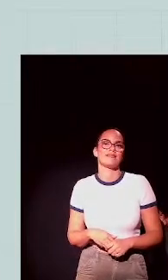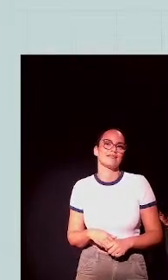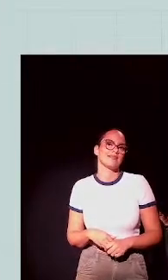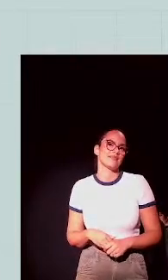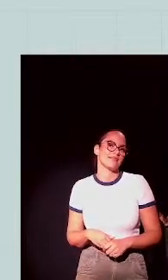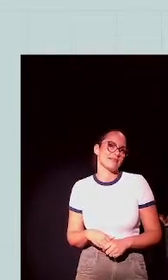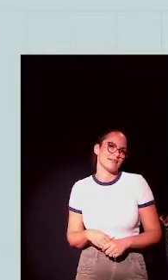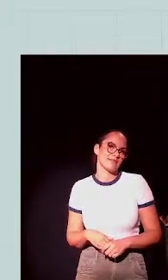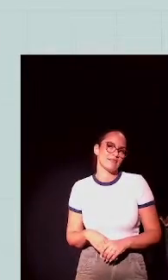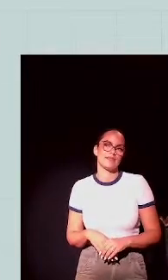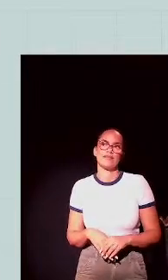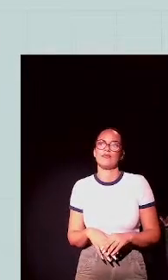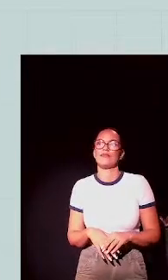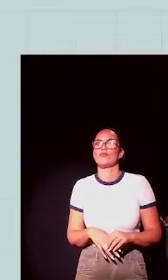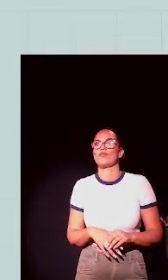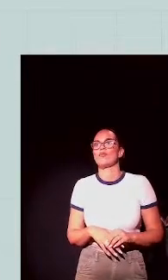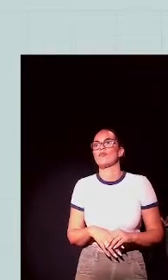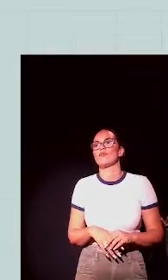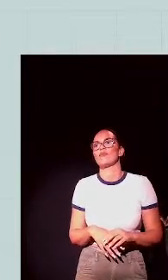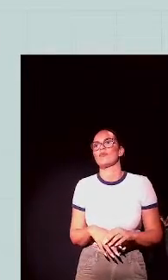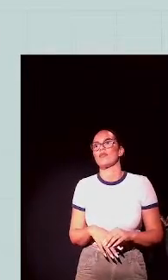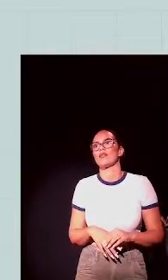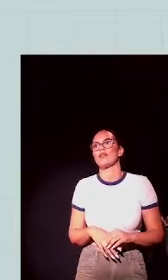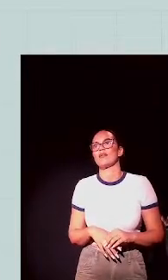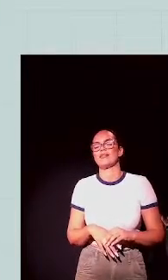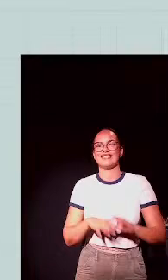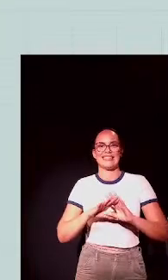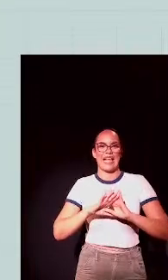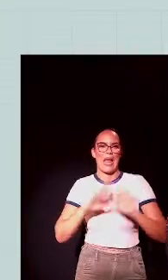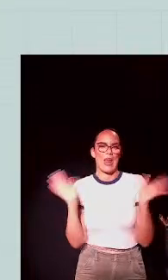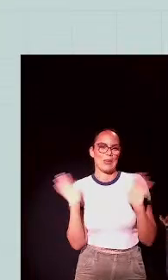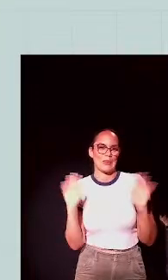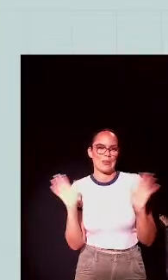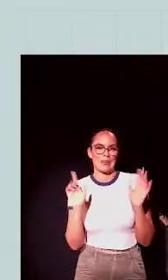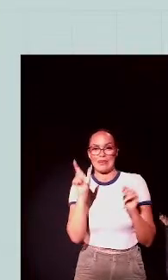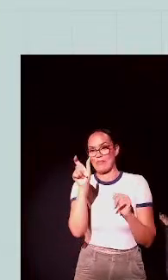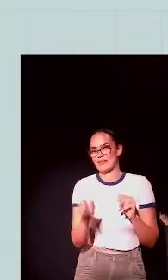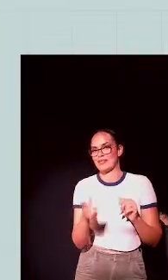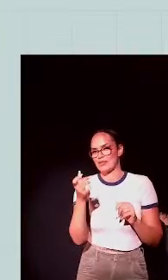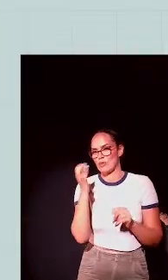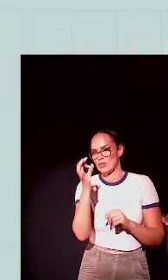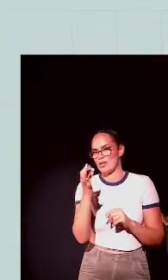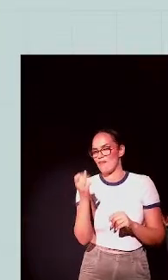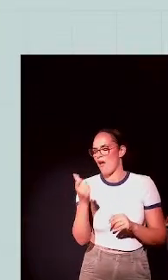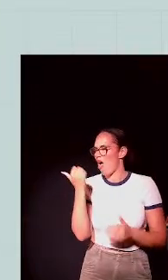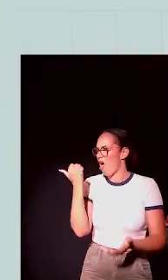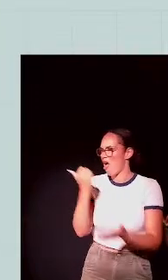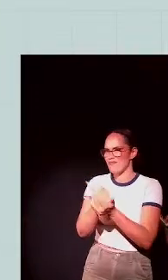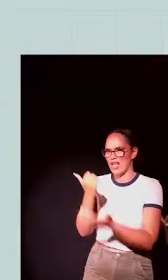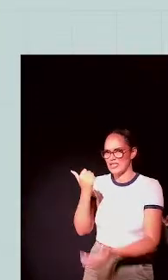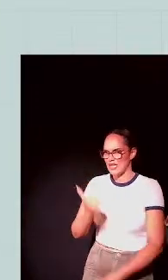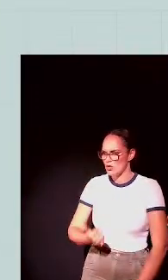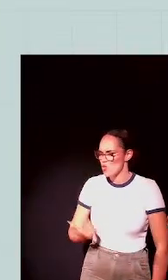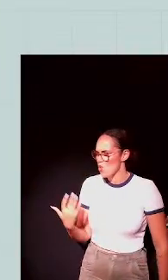Because otherwise people online can't hear you. I know. Hello. Hello. That was great. Thank you. I just wondered